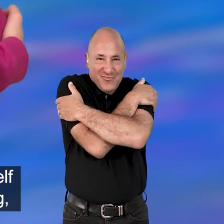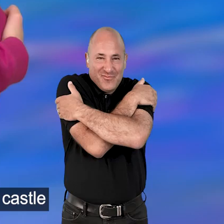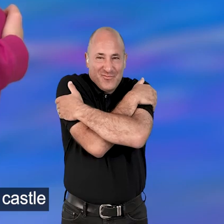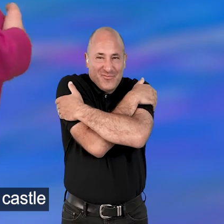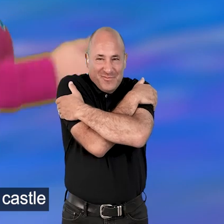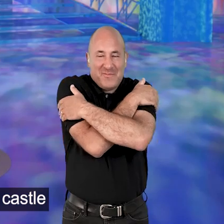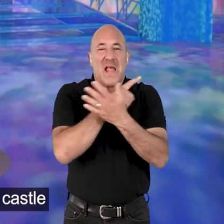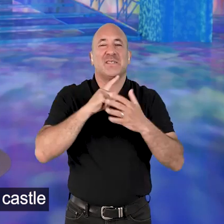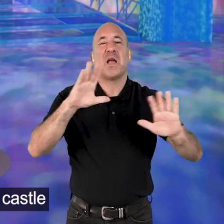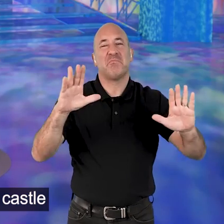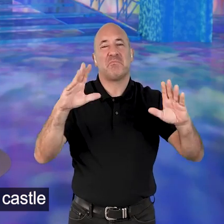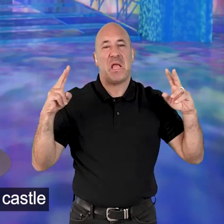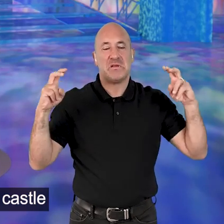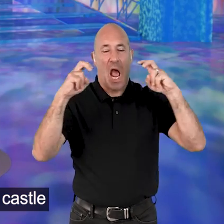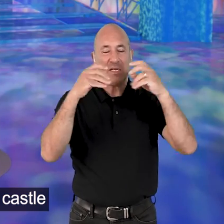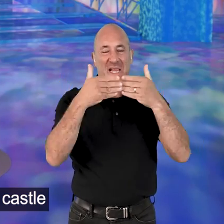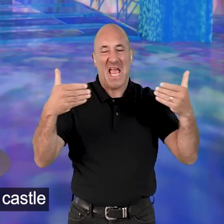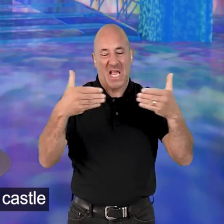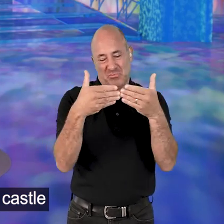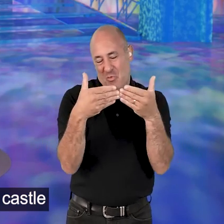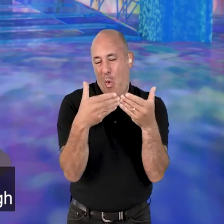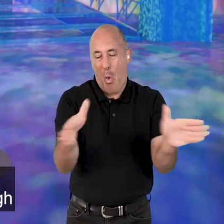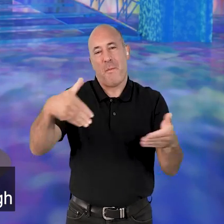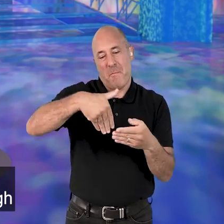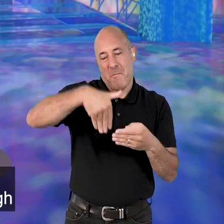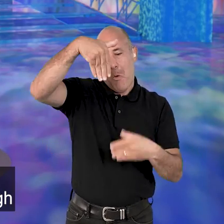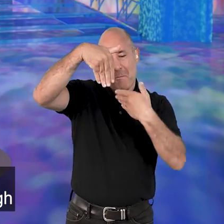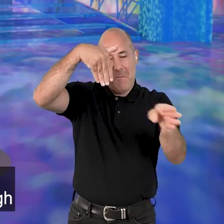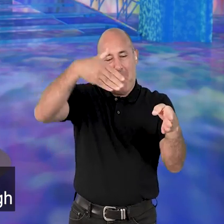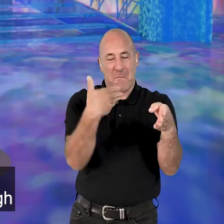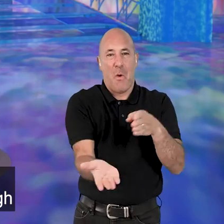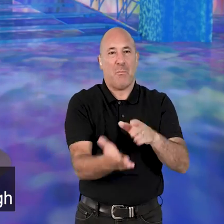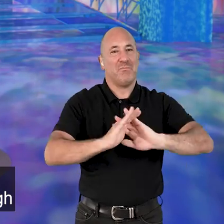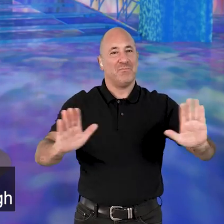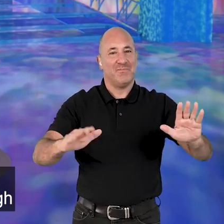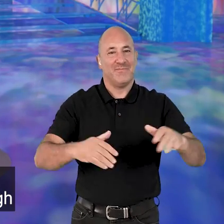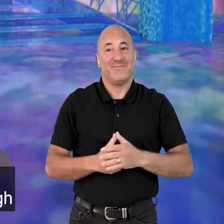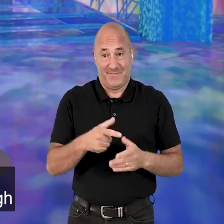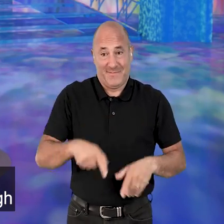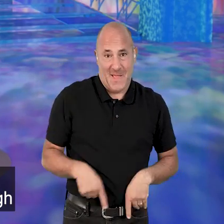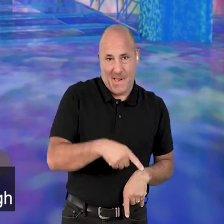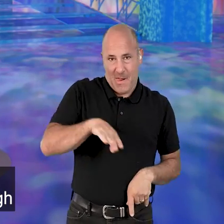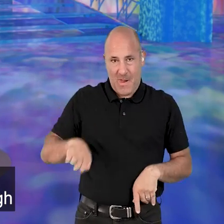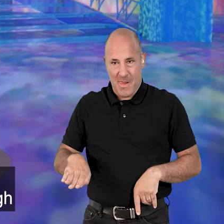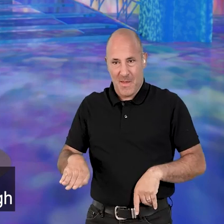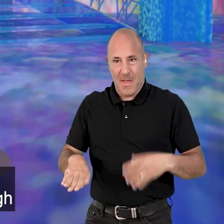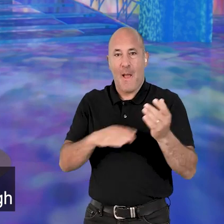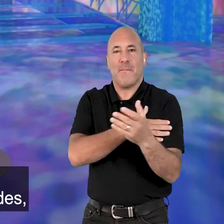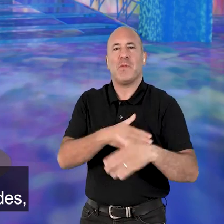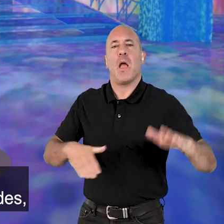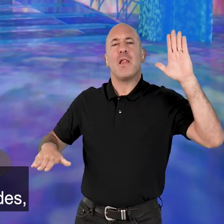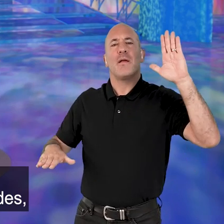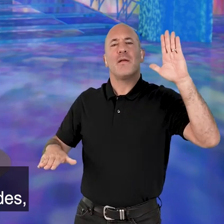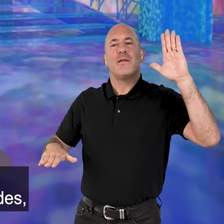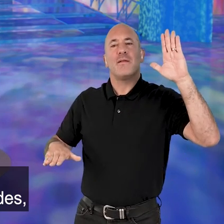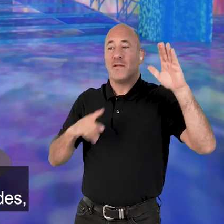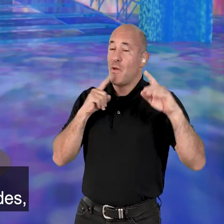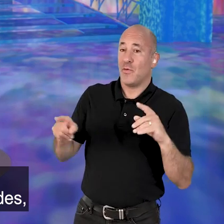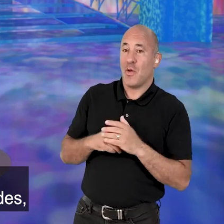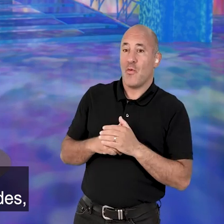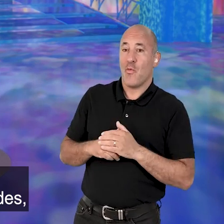hug. And Elsa promises to keep the castle gates open. Leg to the side, arm up high, lean all the